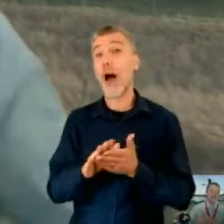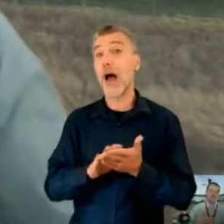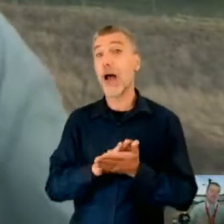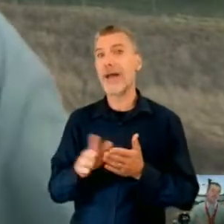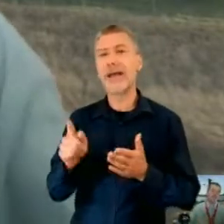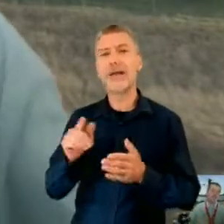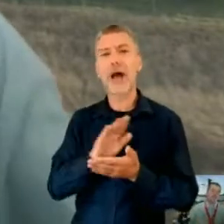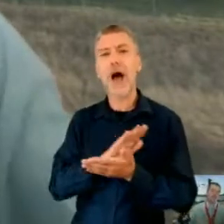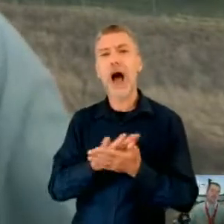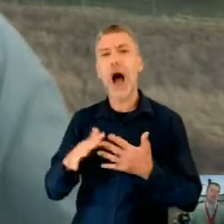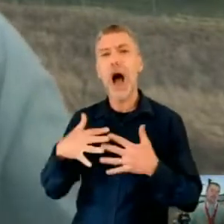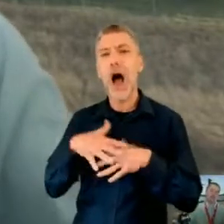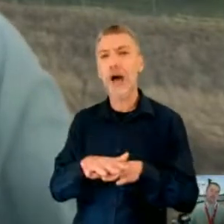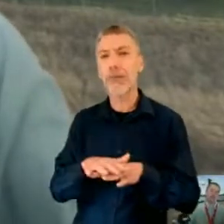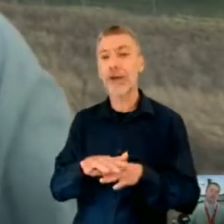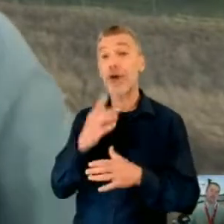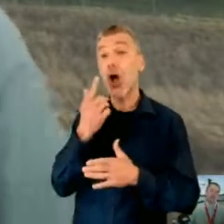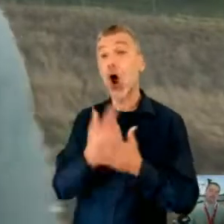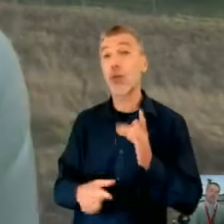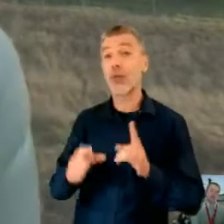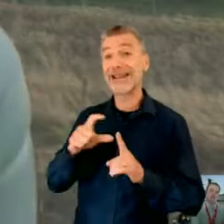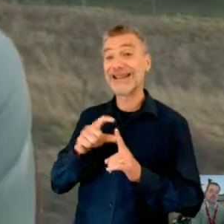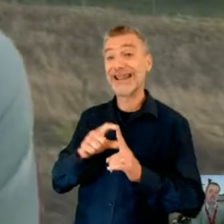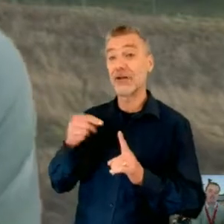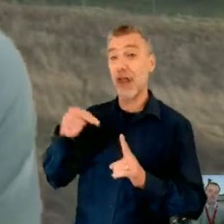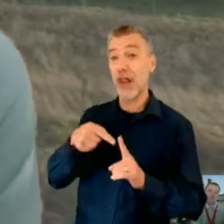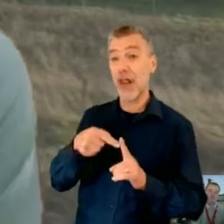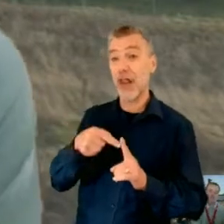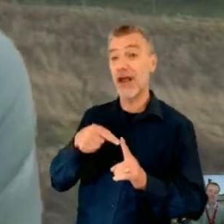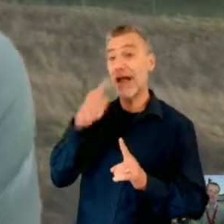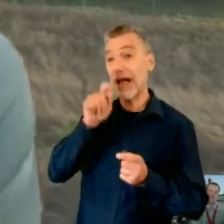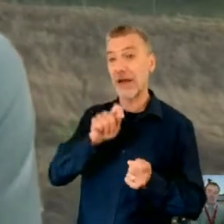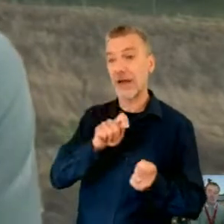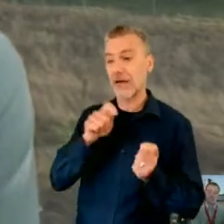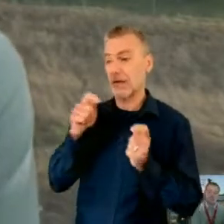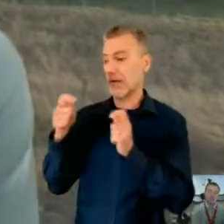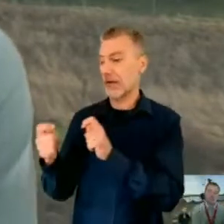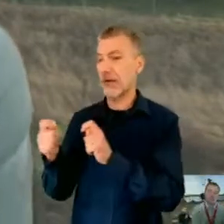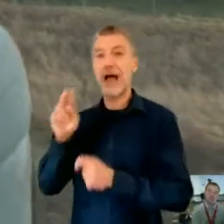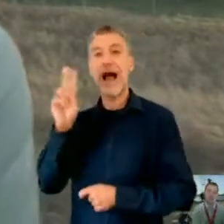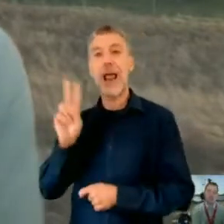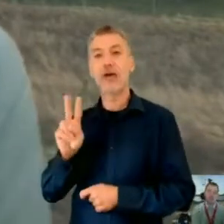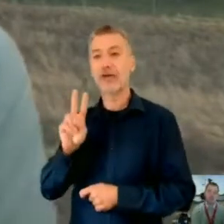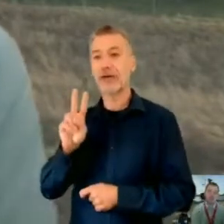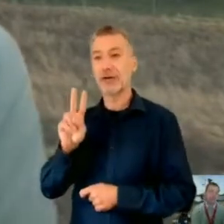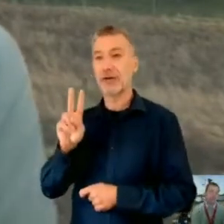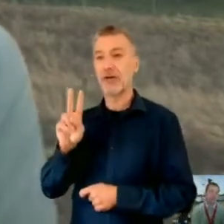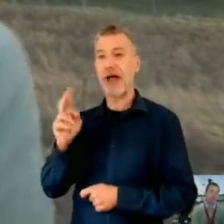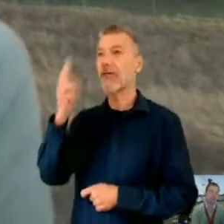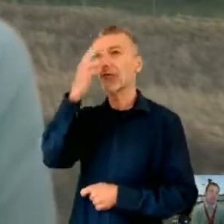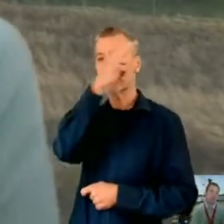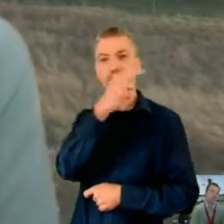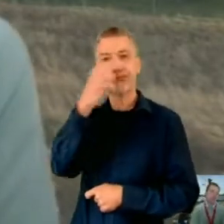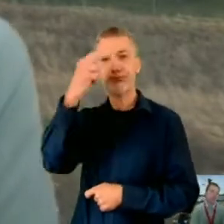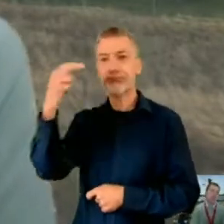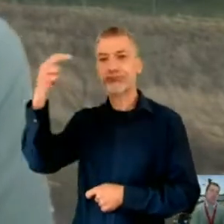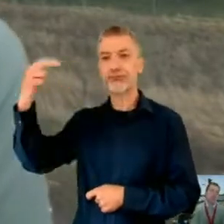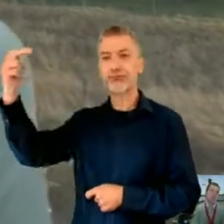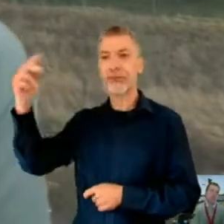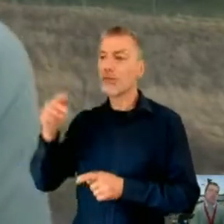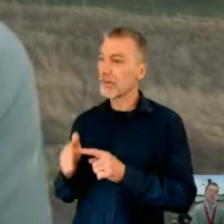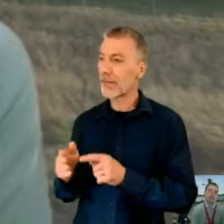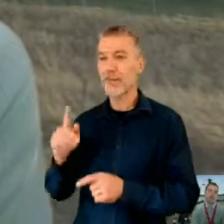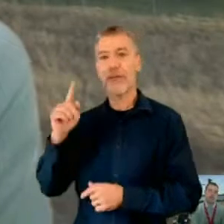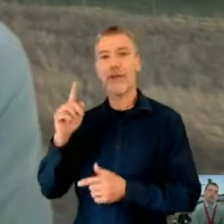to Aberdeen, we can now run in electric mode, which utilises the overhead electrical wires that are on the East Coast Main Line. And the